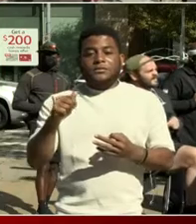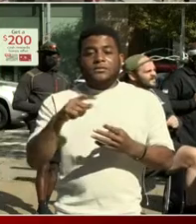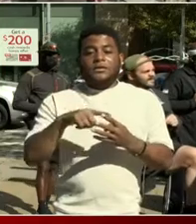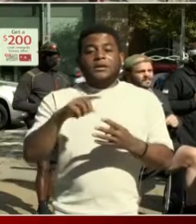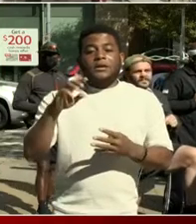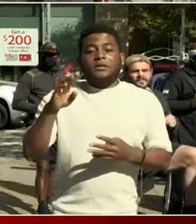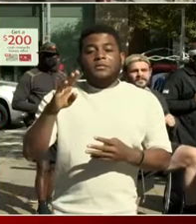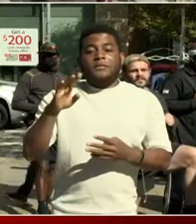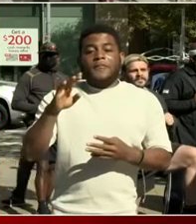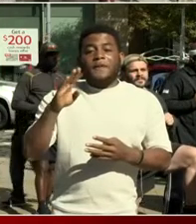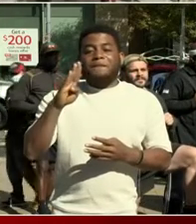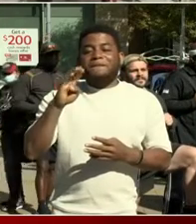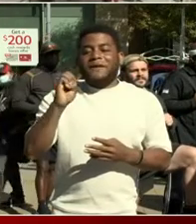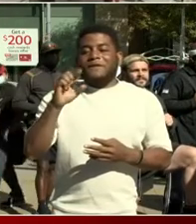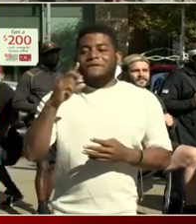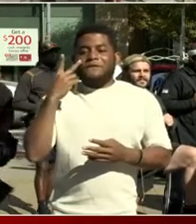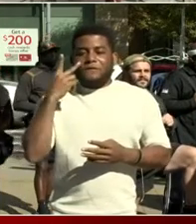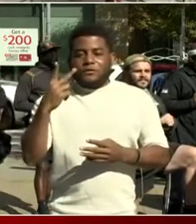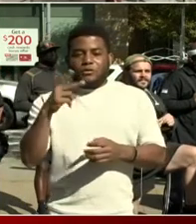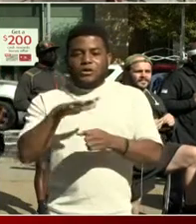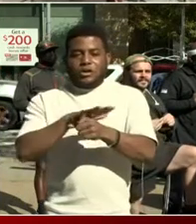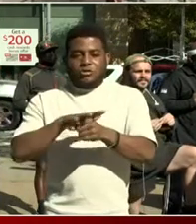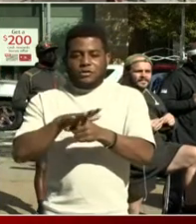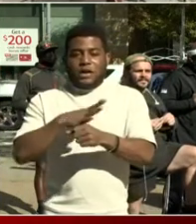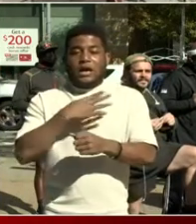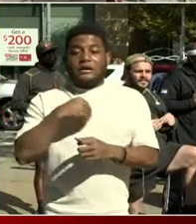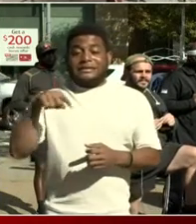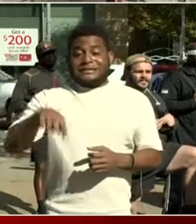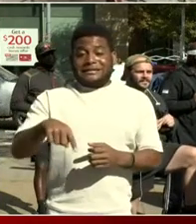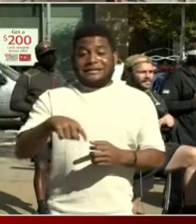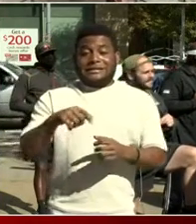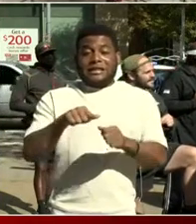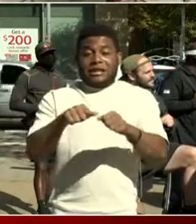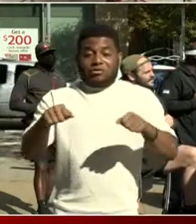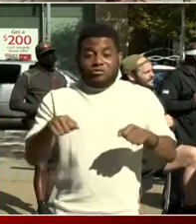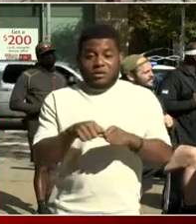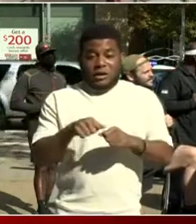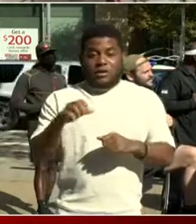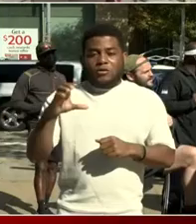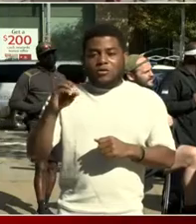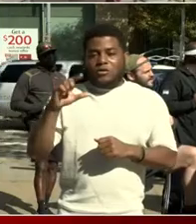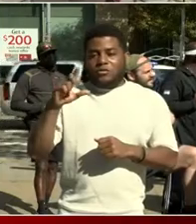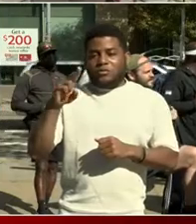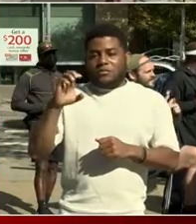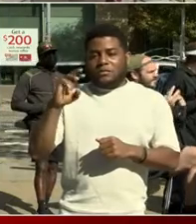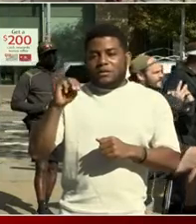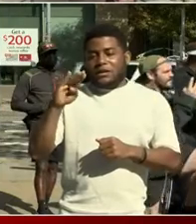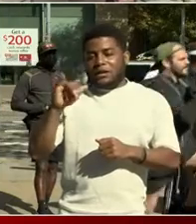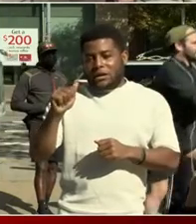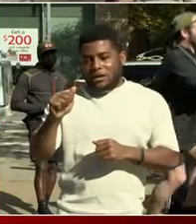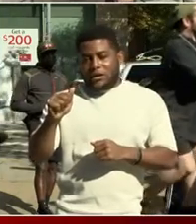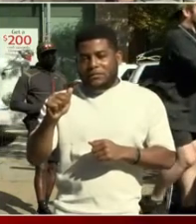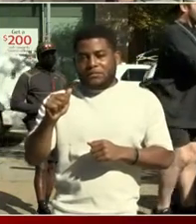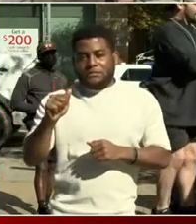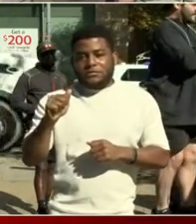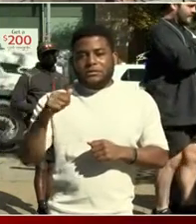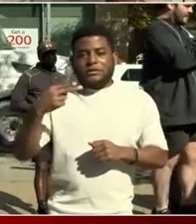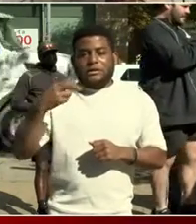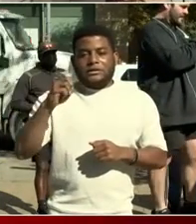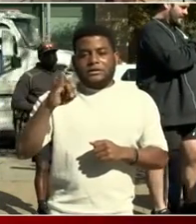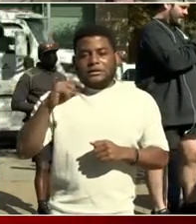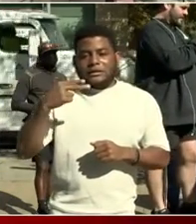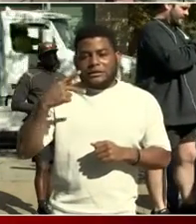8. And so during the Fall Crime Prevention Initiative, the focus of MPD will be on